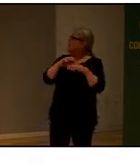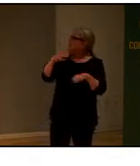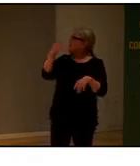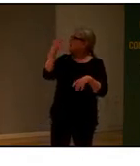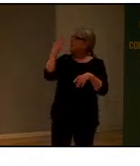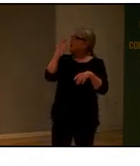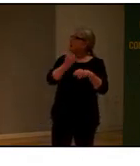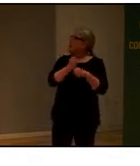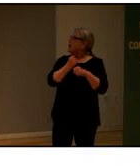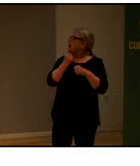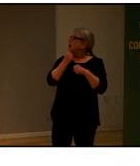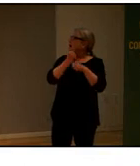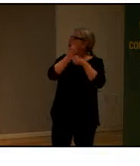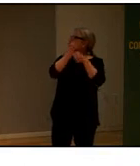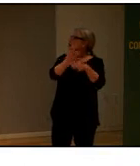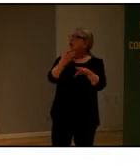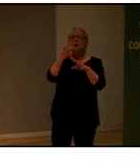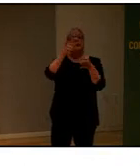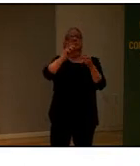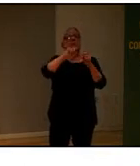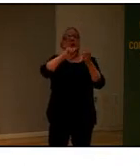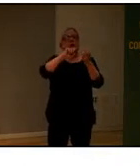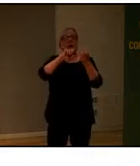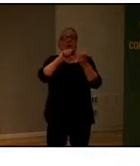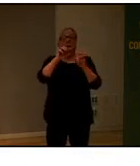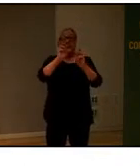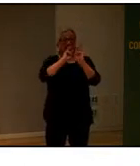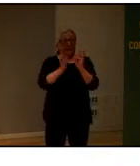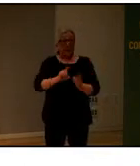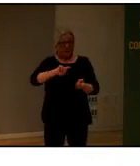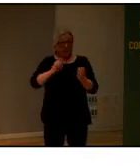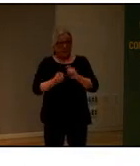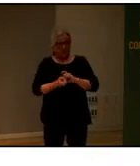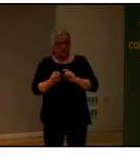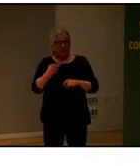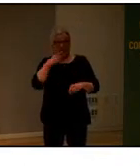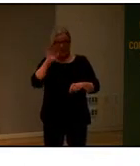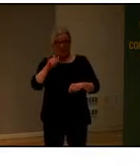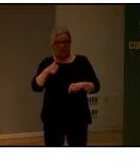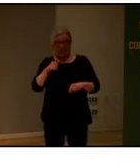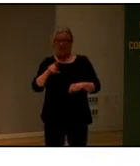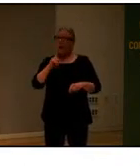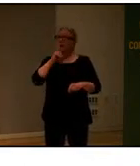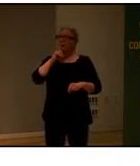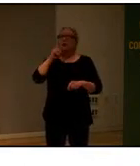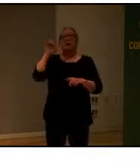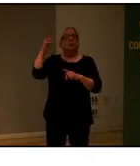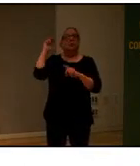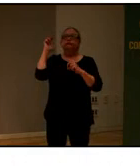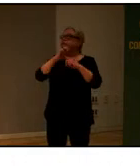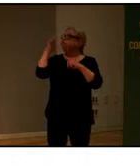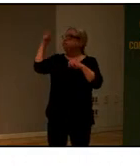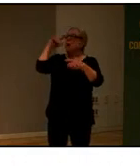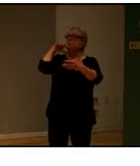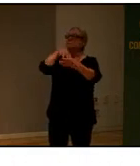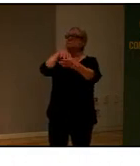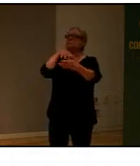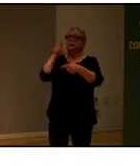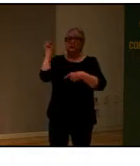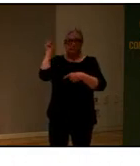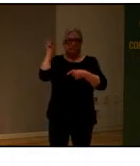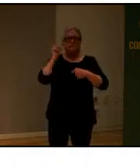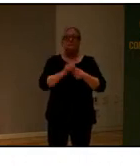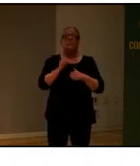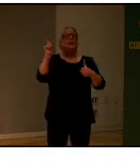deaths attributable to climate change? This is a landmark study, by the way, that established this, published in Nature Climate Change. The